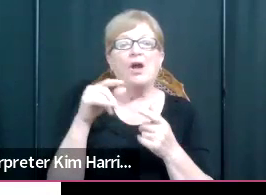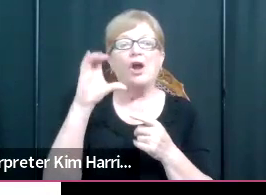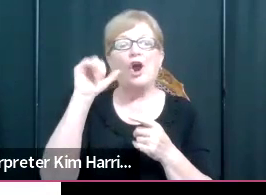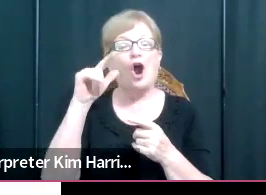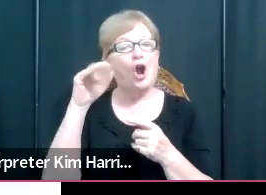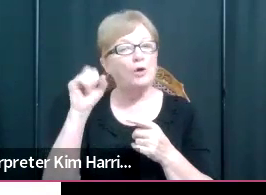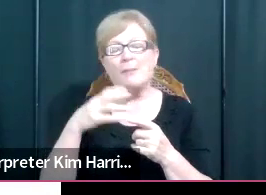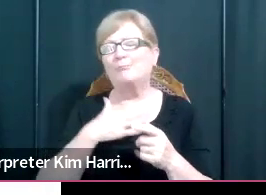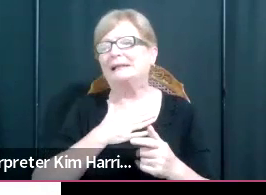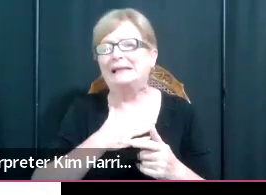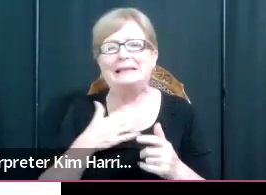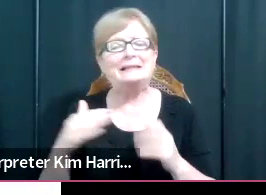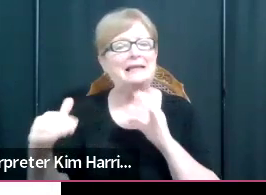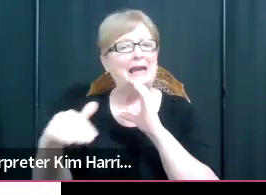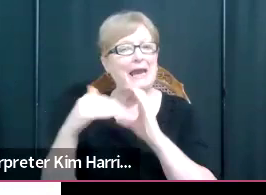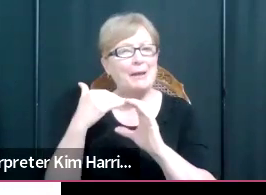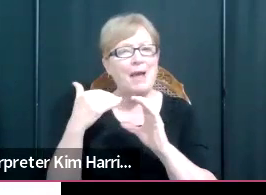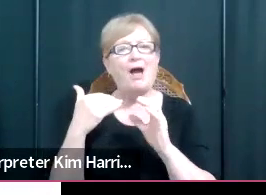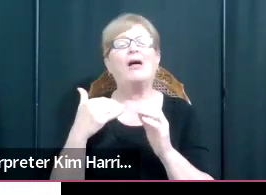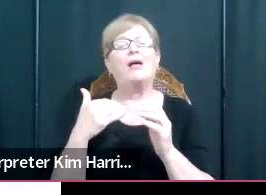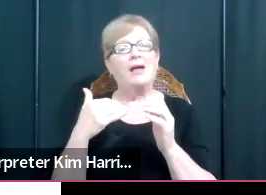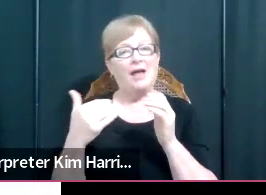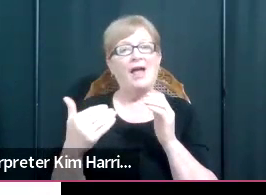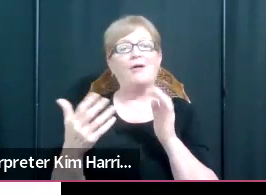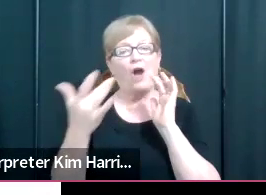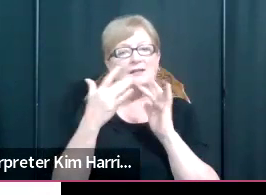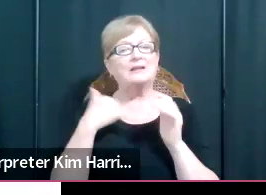email us and we can talk to you about where to get these things from.